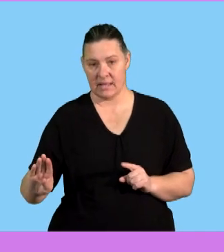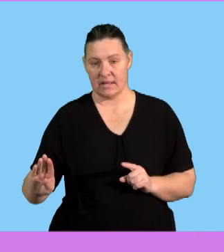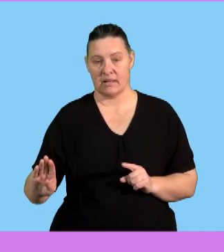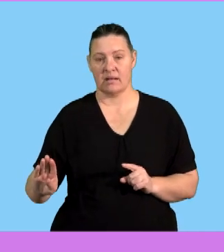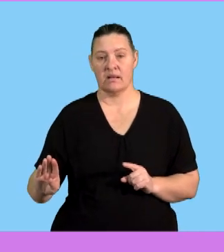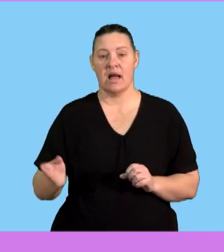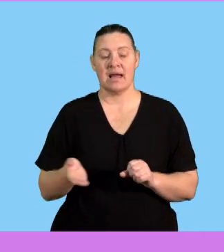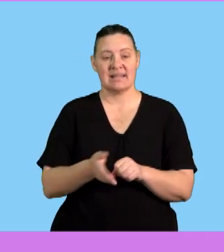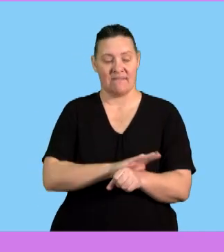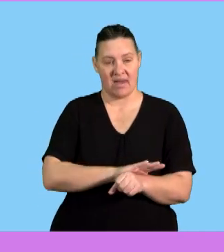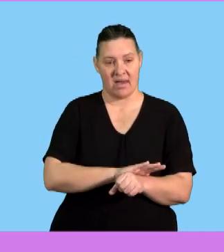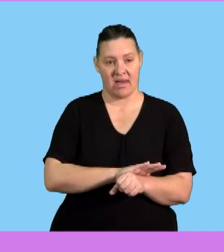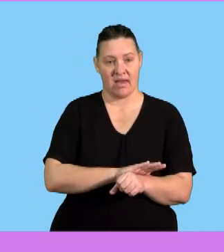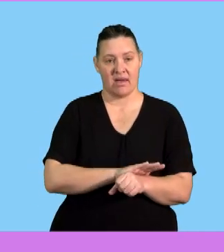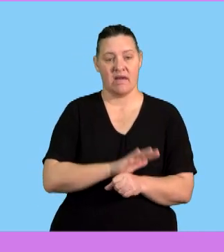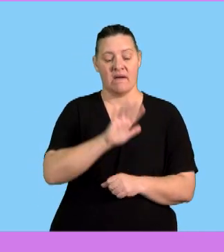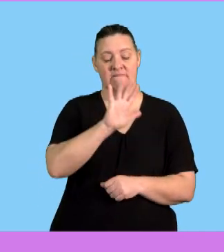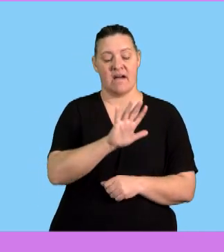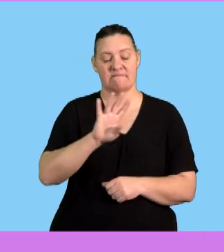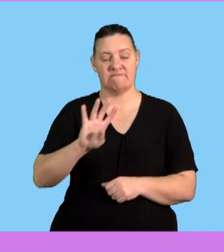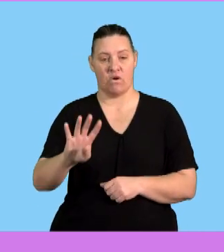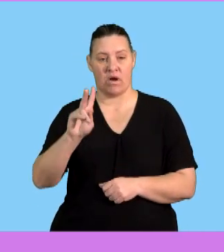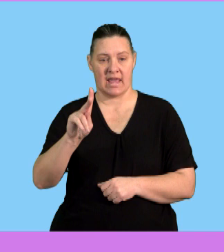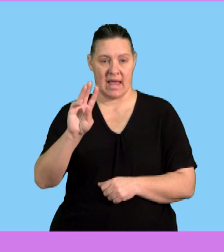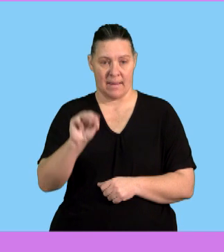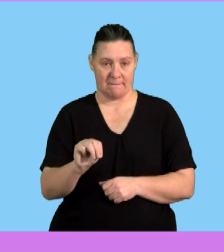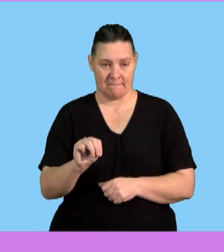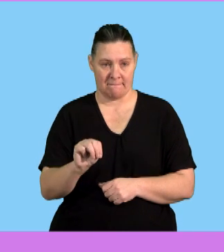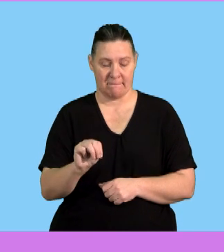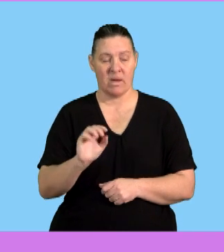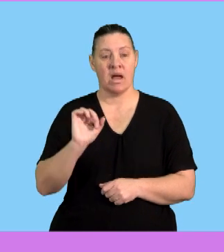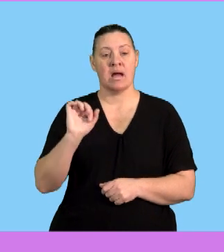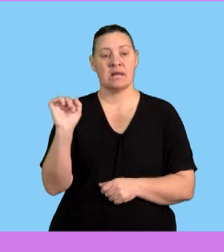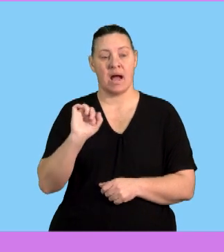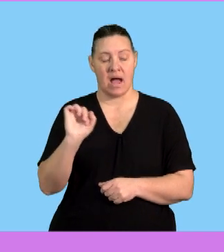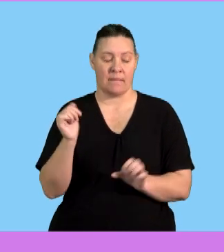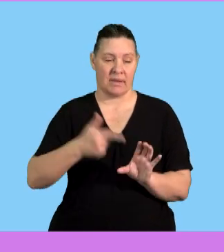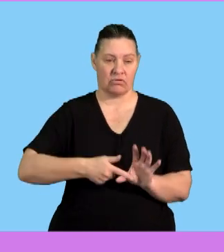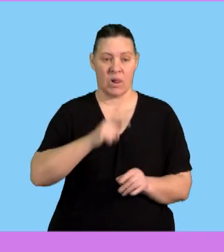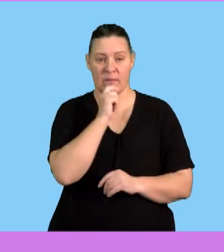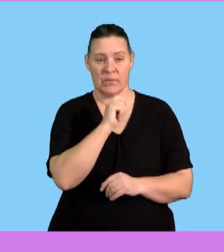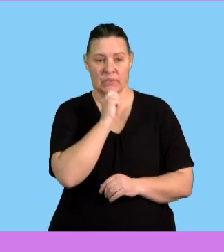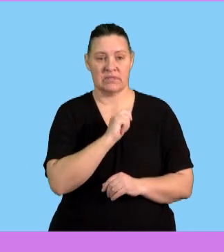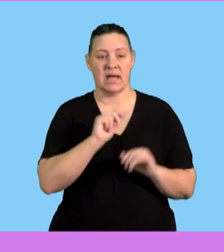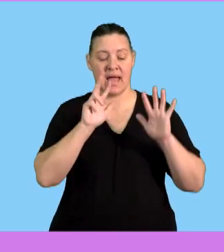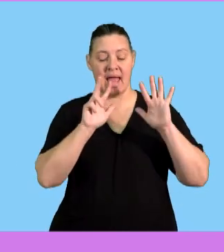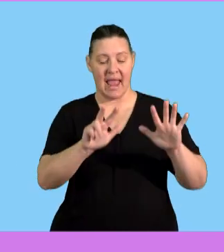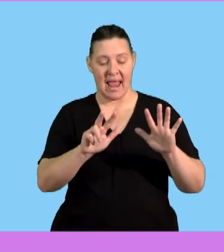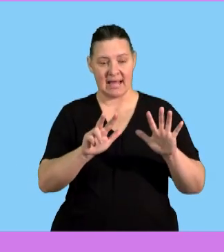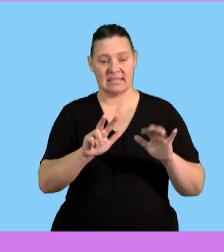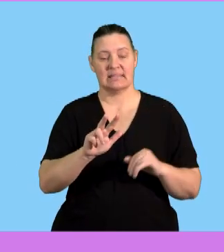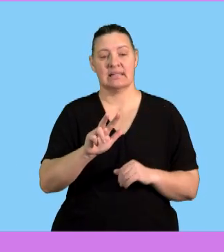B, covering the distance of 54 kilometers. The car's petrol consumption is 8